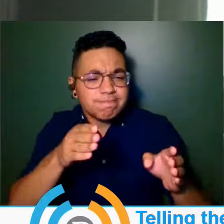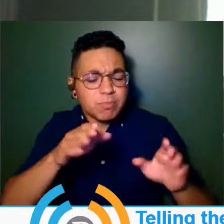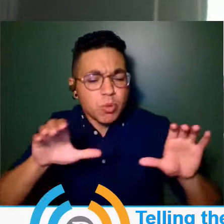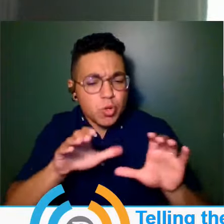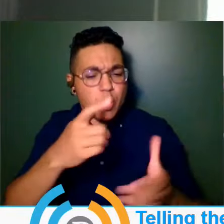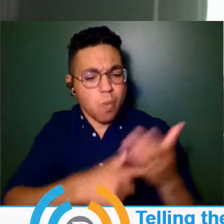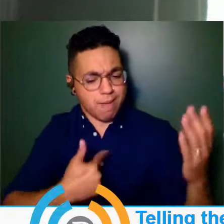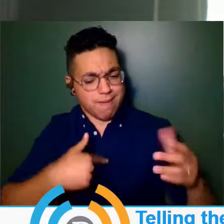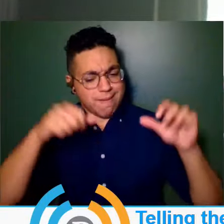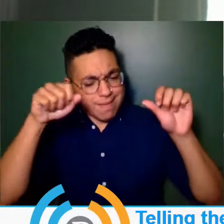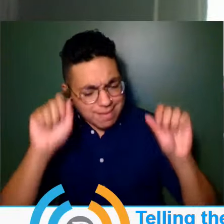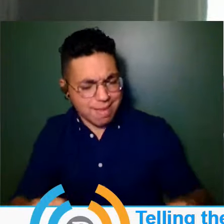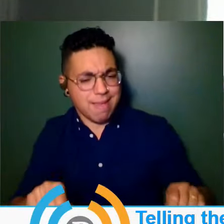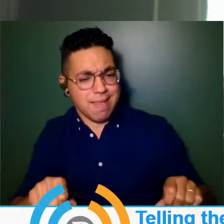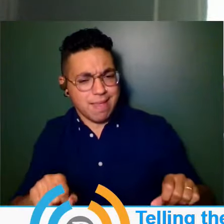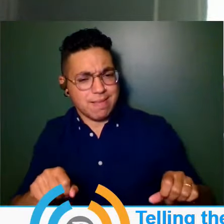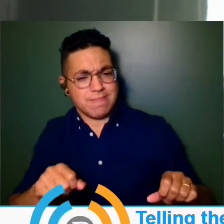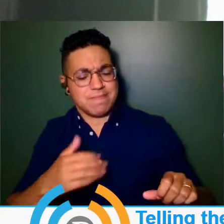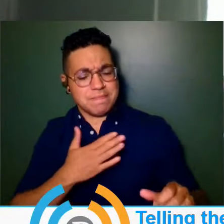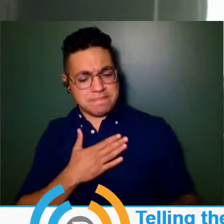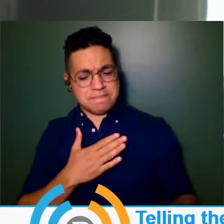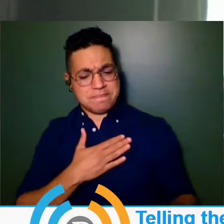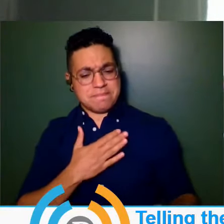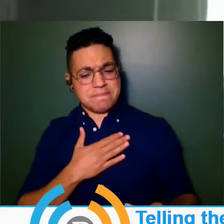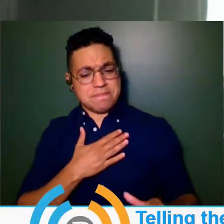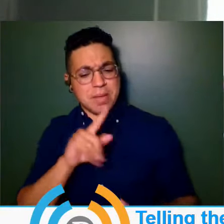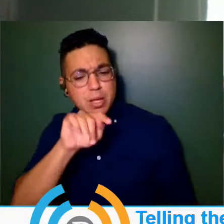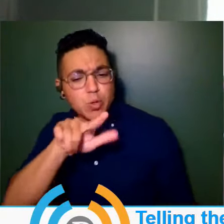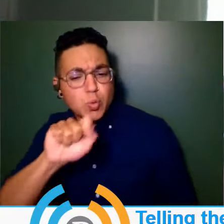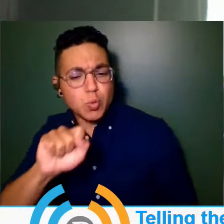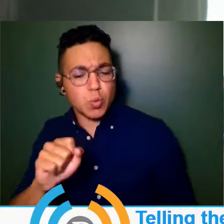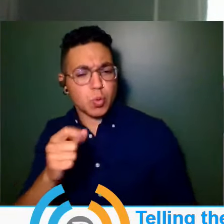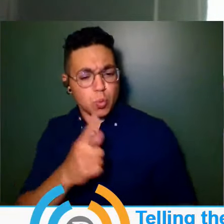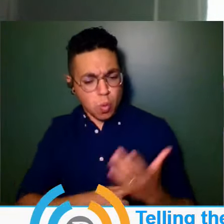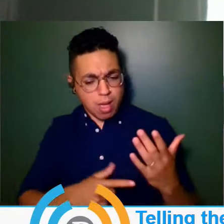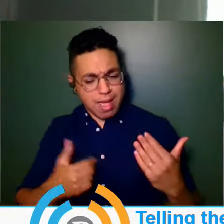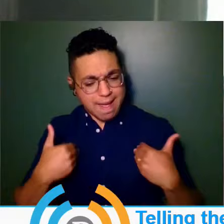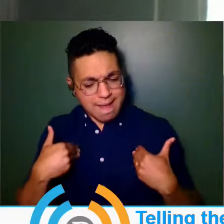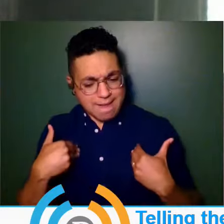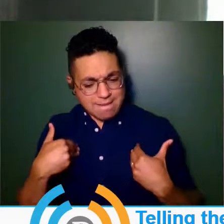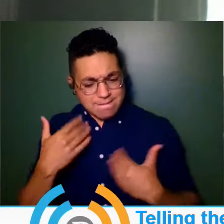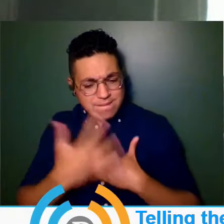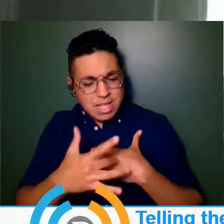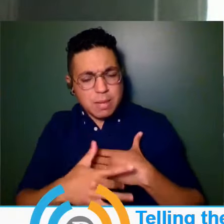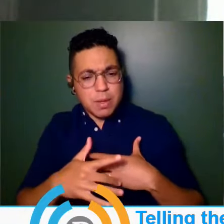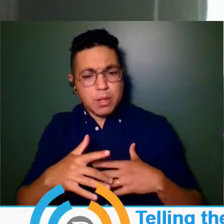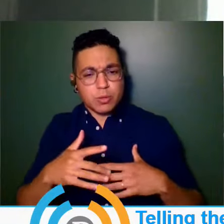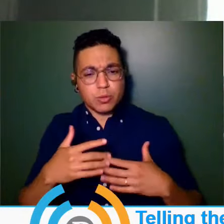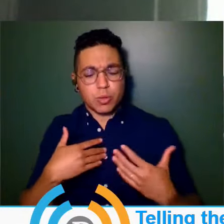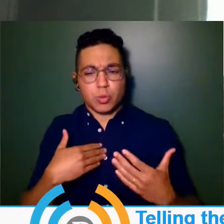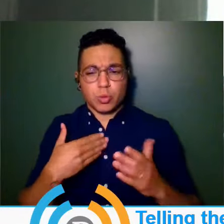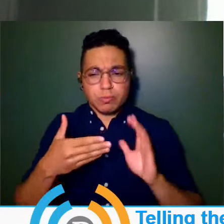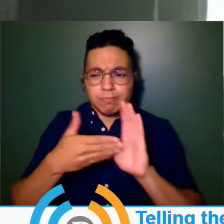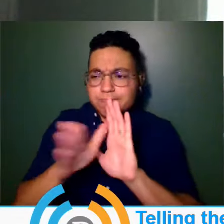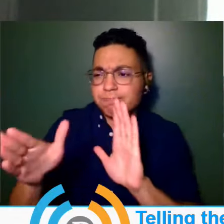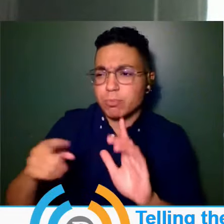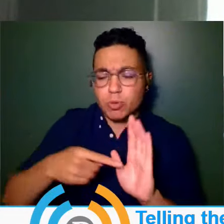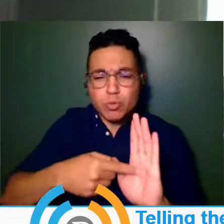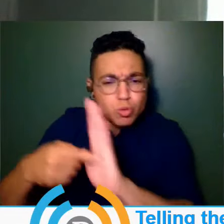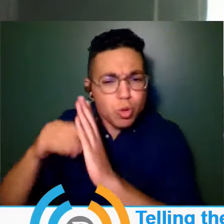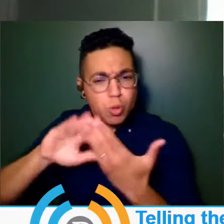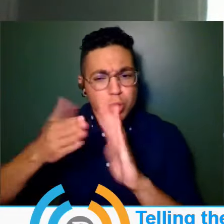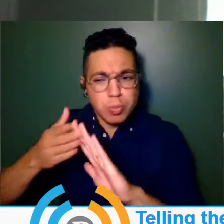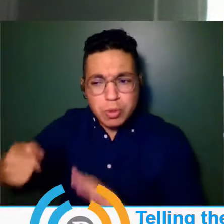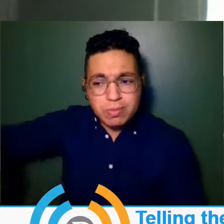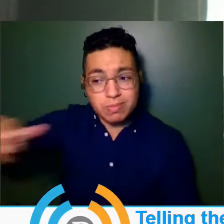can with my tools to sort of mirror and reflect back to the community sort of